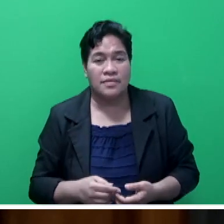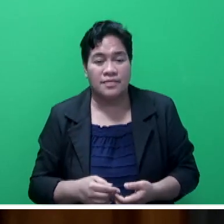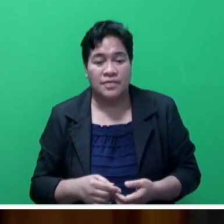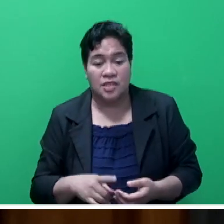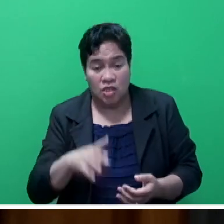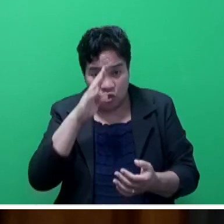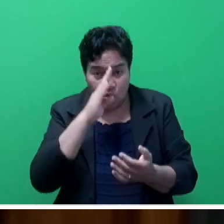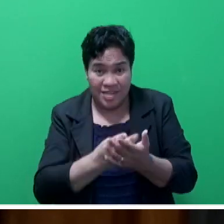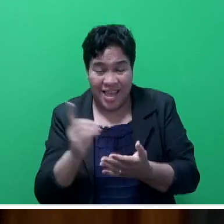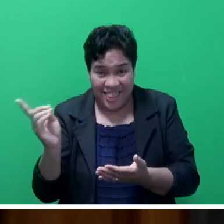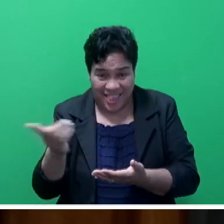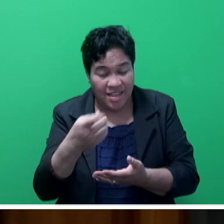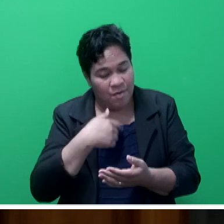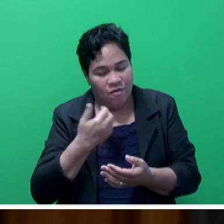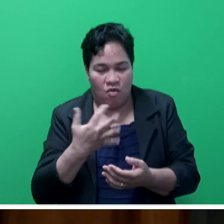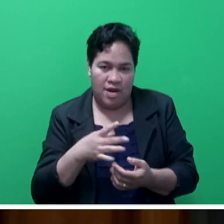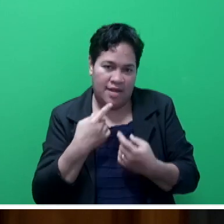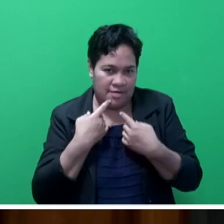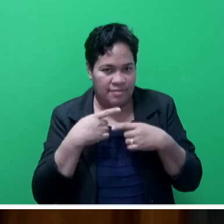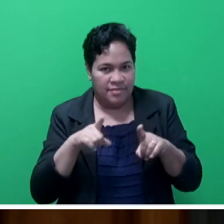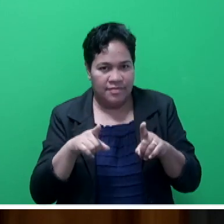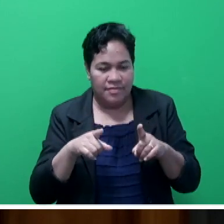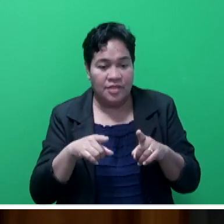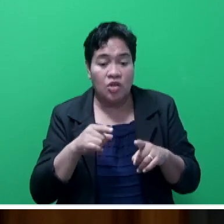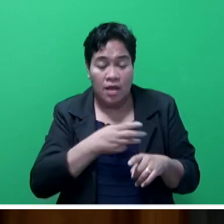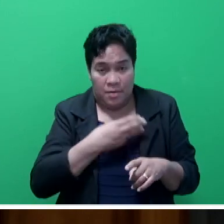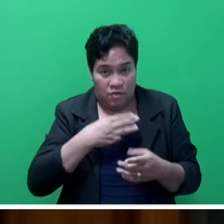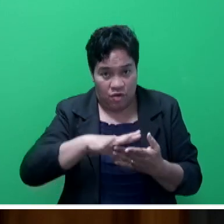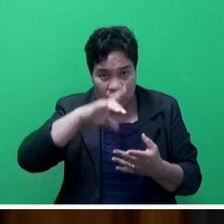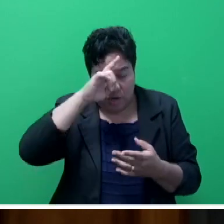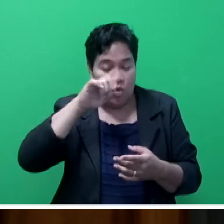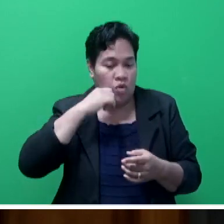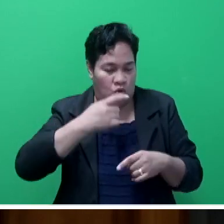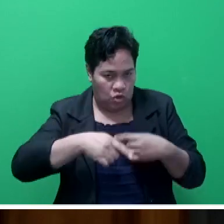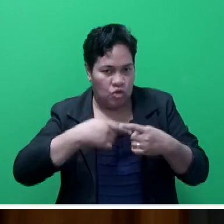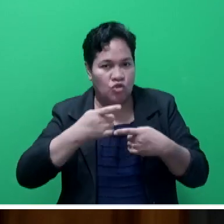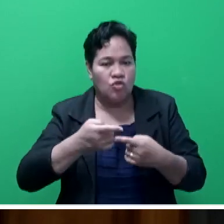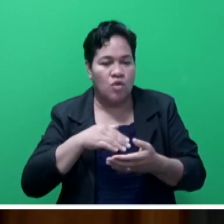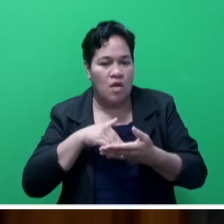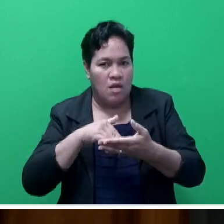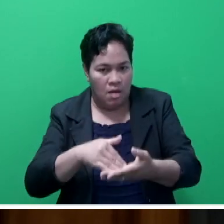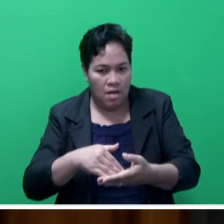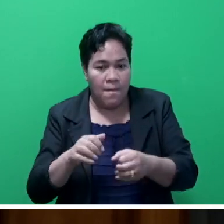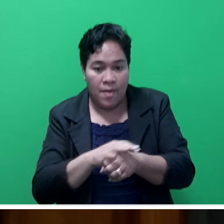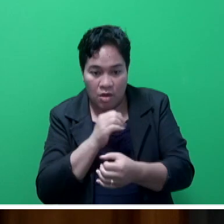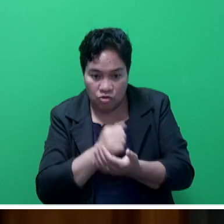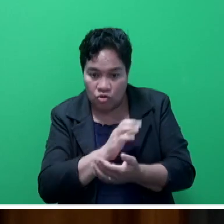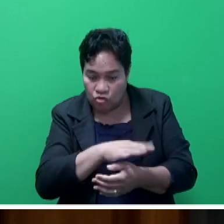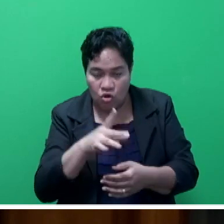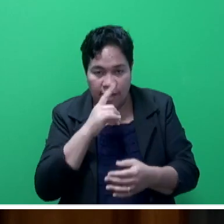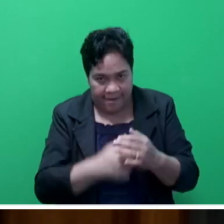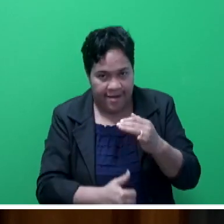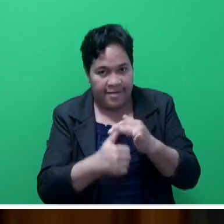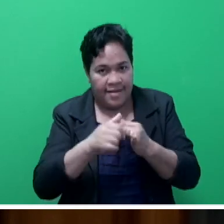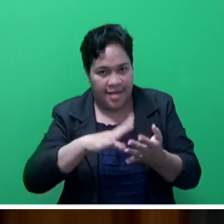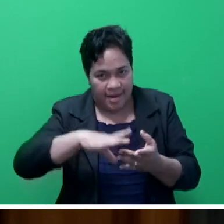student data, I've already mentioned that, and the ministry will continue to make efforts to ensure children are able to access education